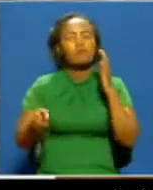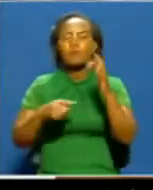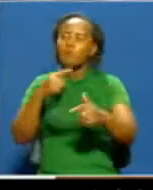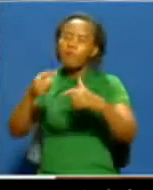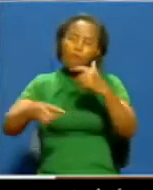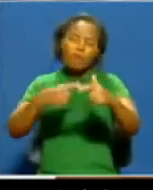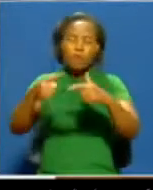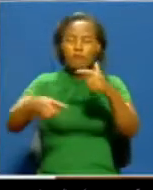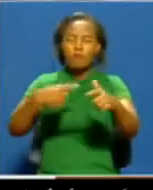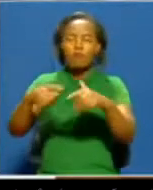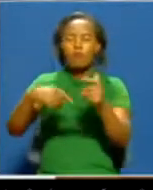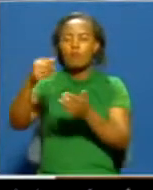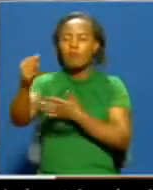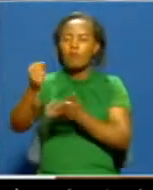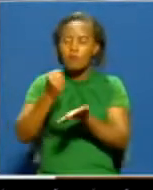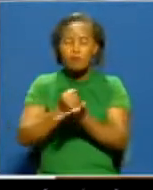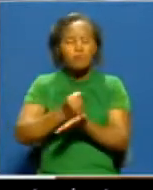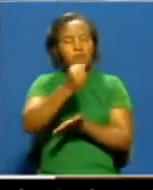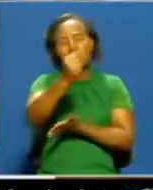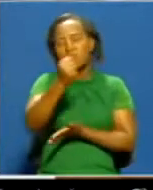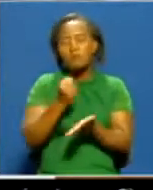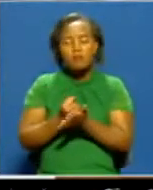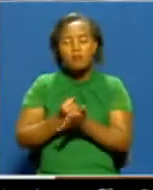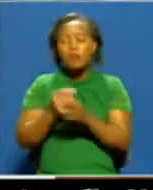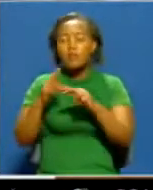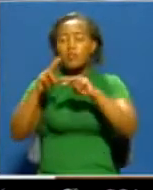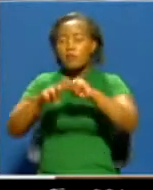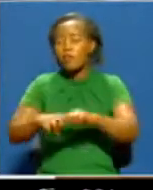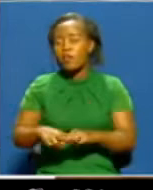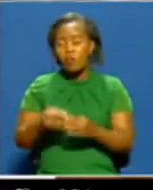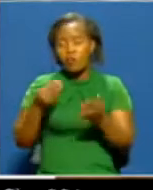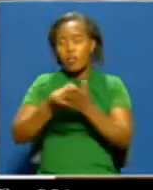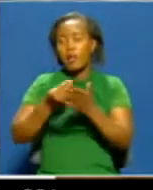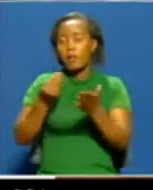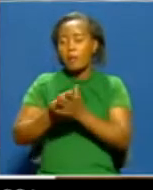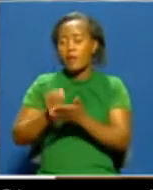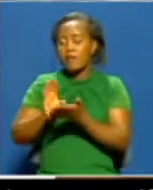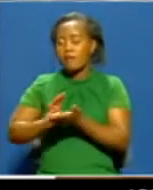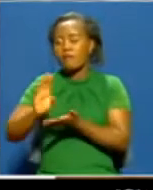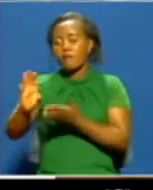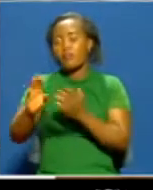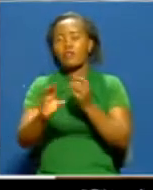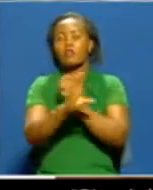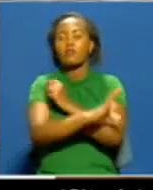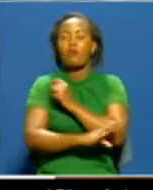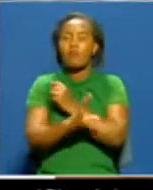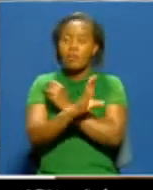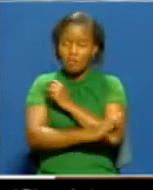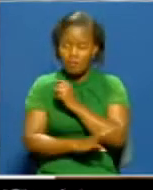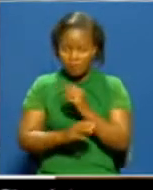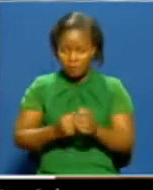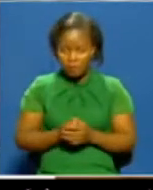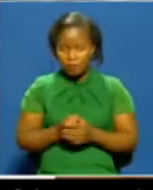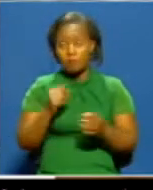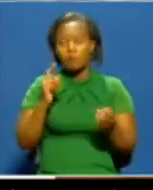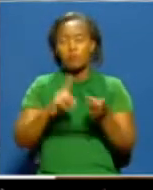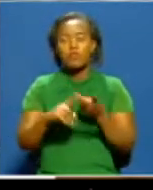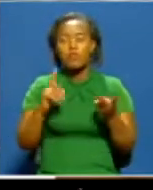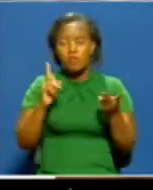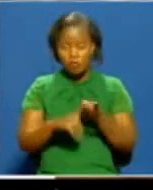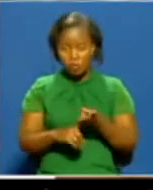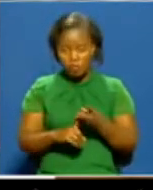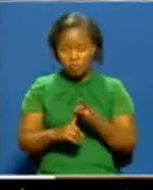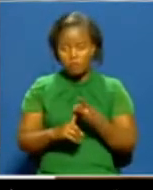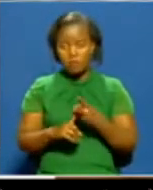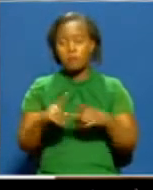Obviously, depending on the funding ability of the country. That's one. The second thing is that when it